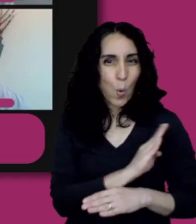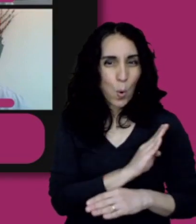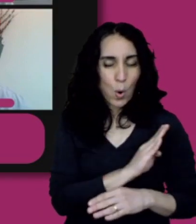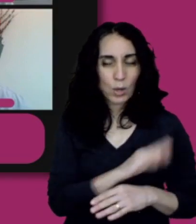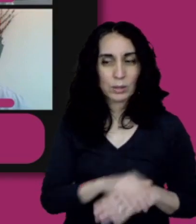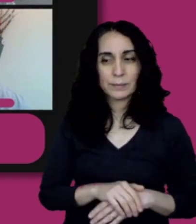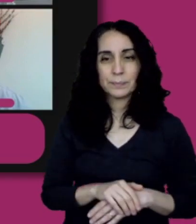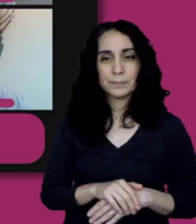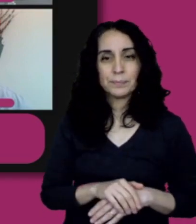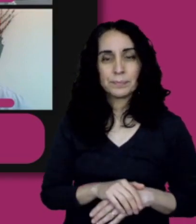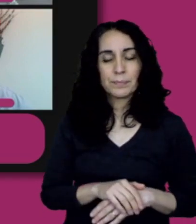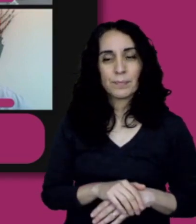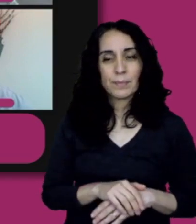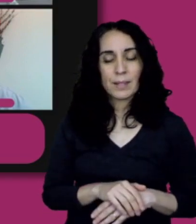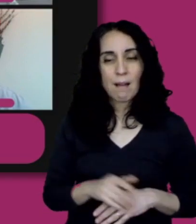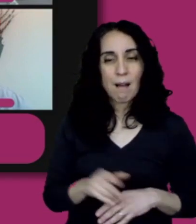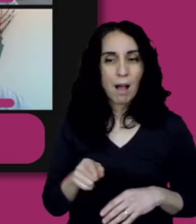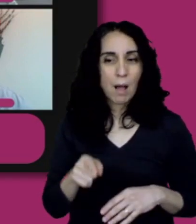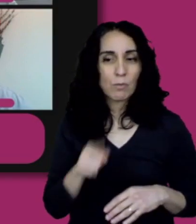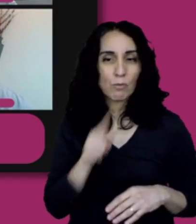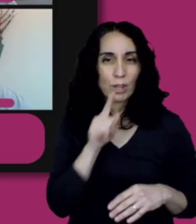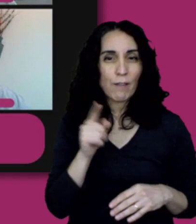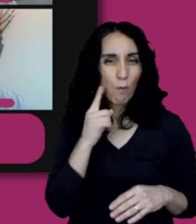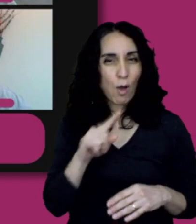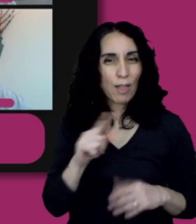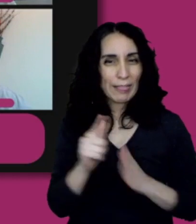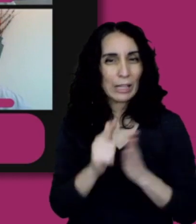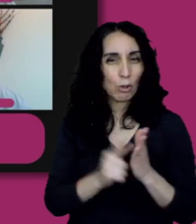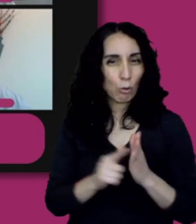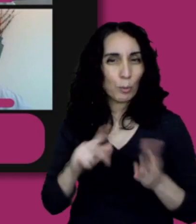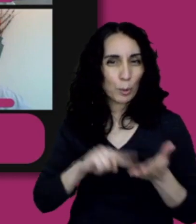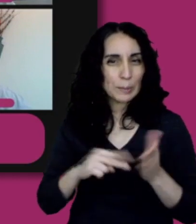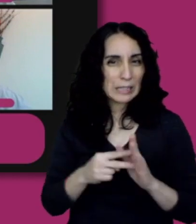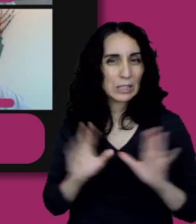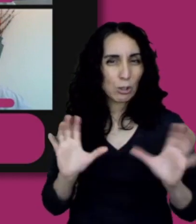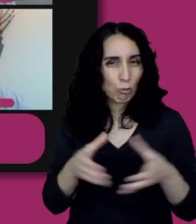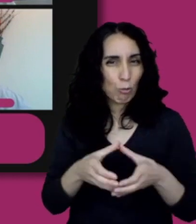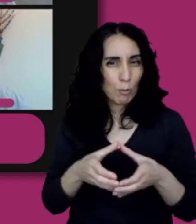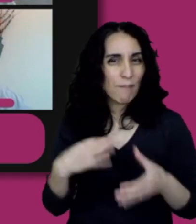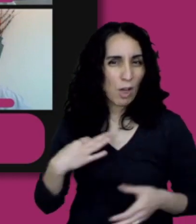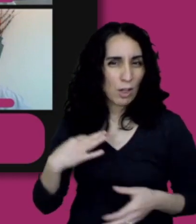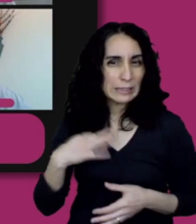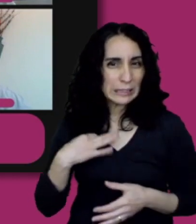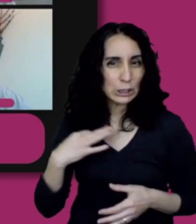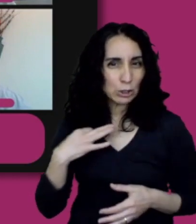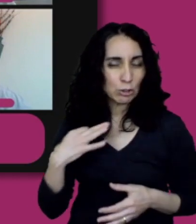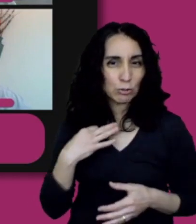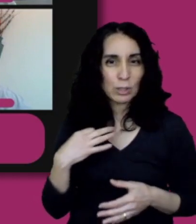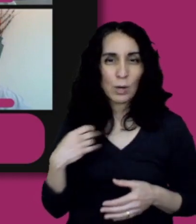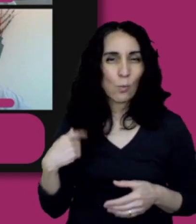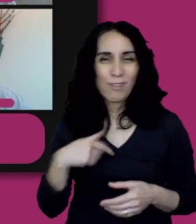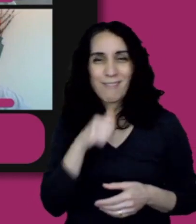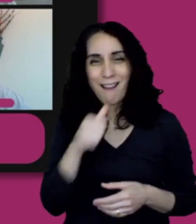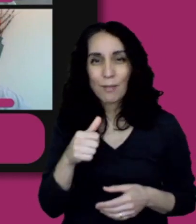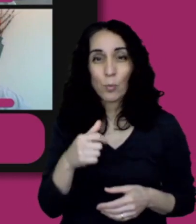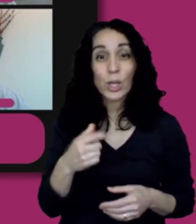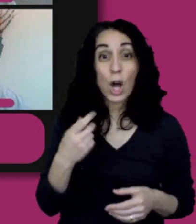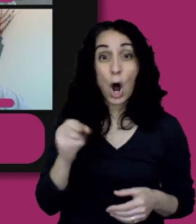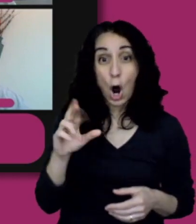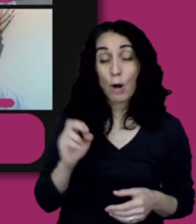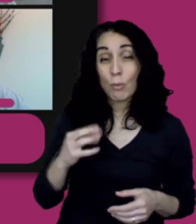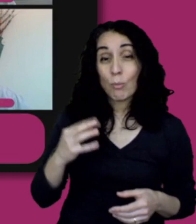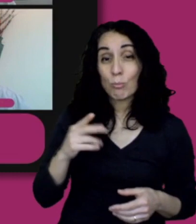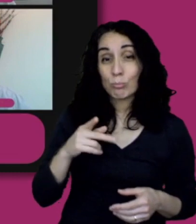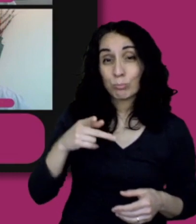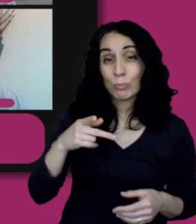true board. It's a volunteer advisory group, I guess, for legal purposes that we call them. And they've been tremendously